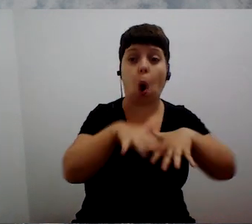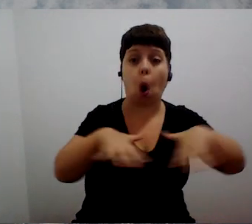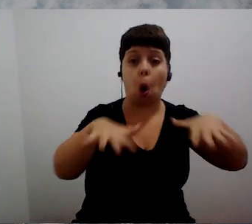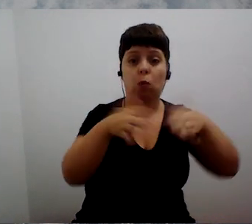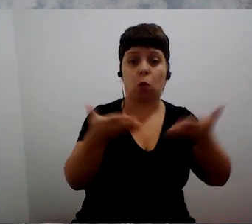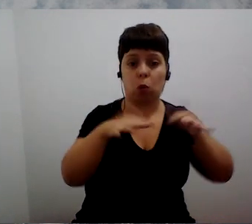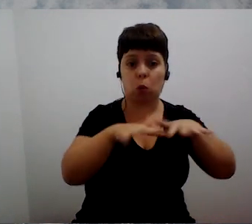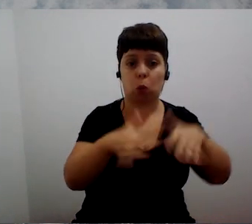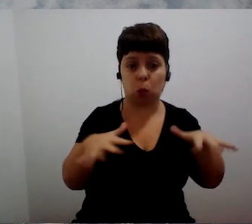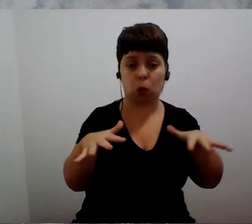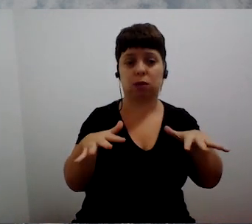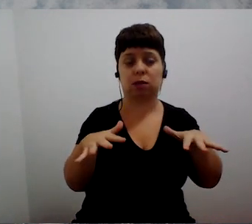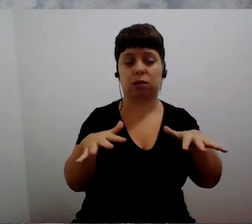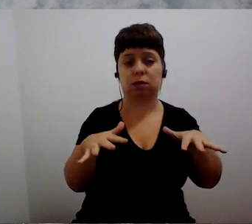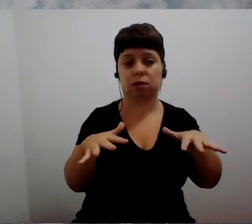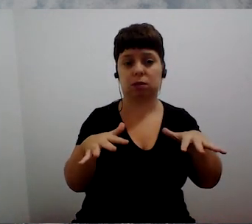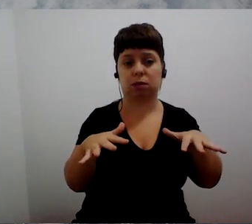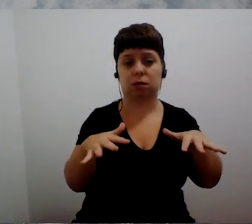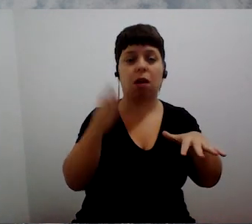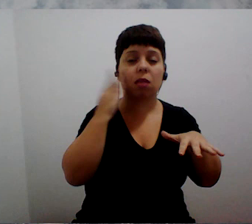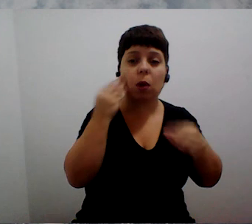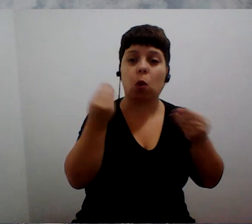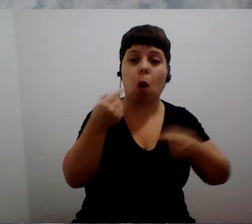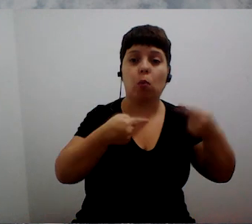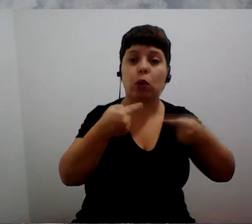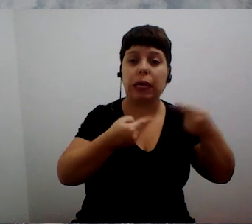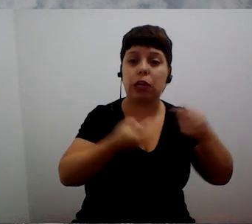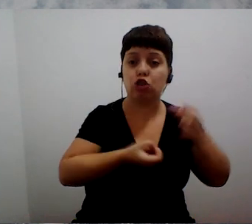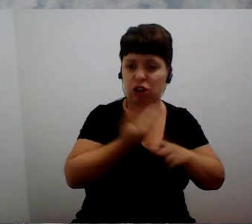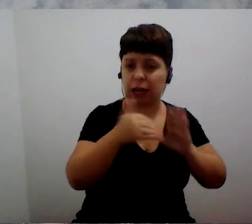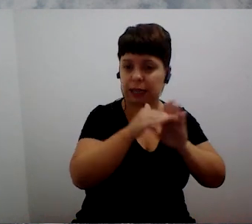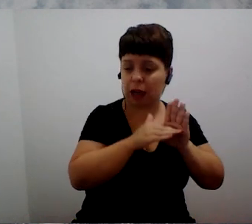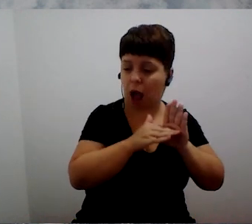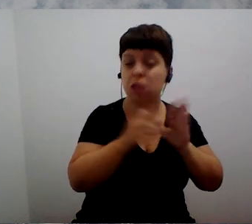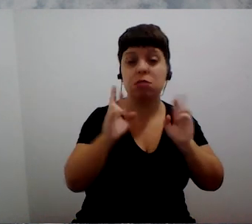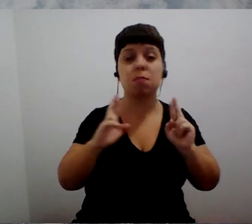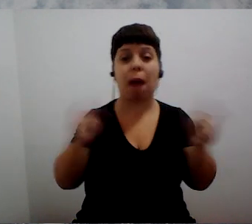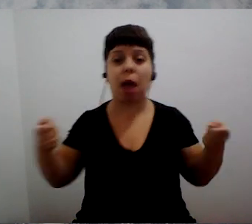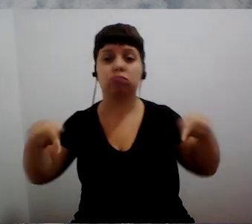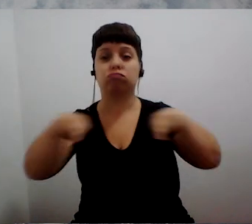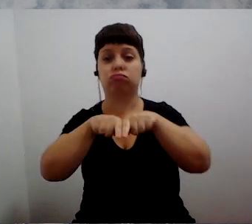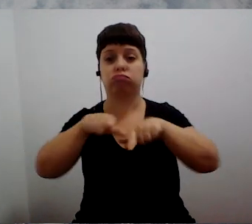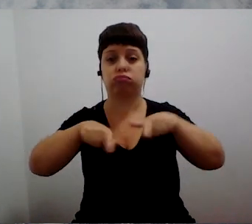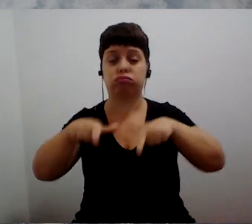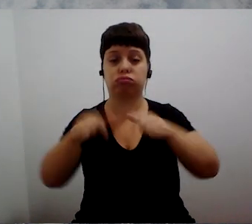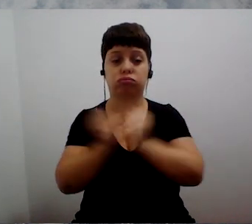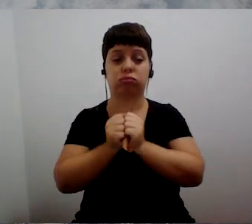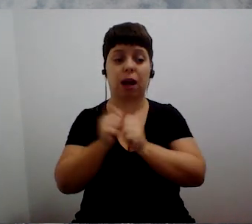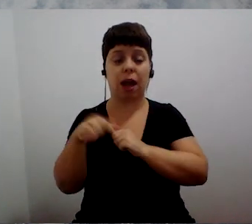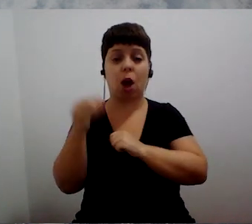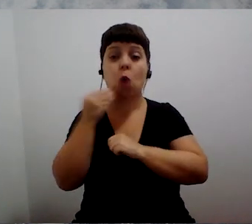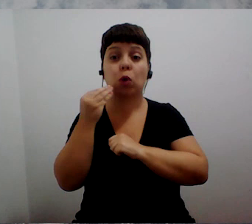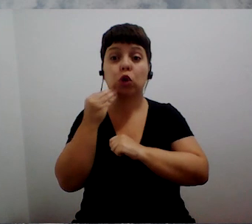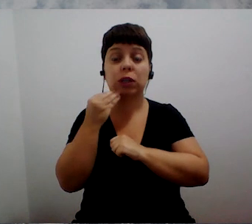ocean, in knowing, making policies about this, we can work together as an opportunity